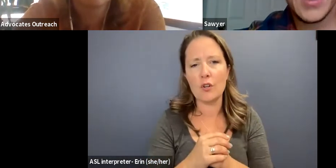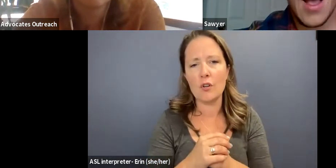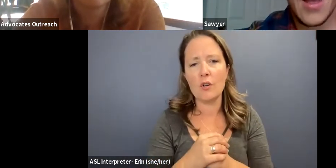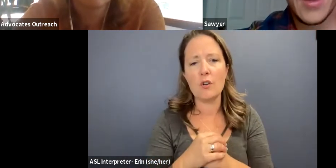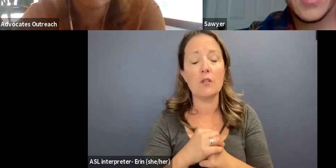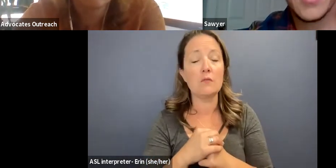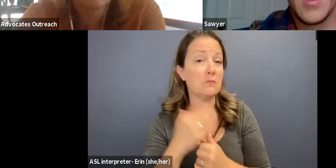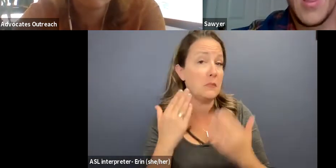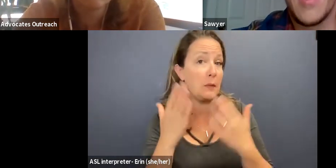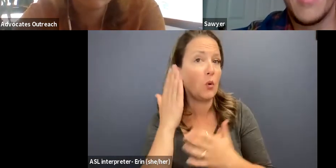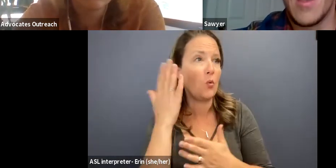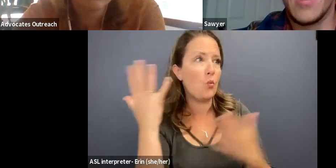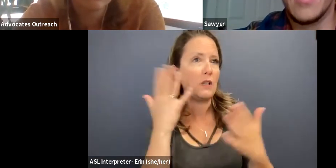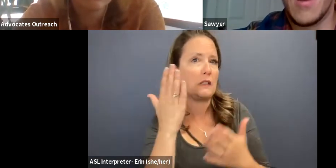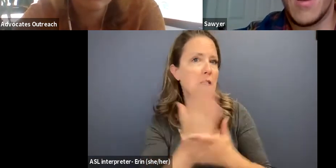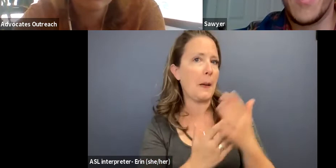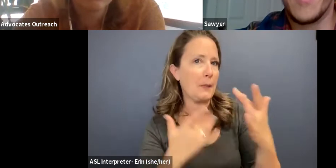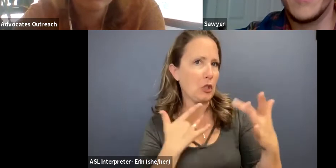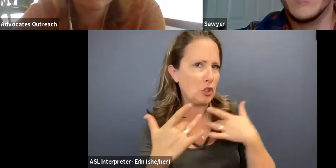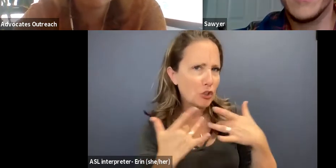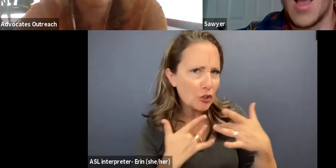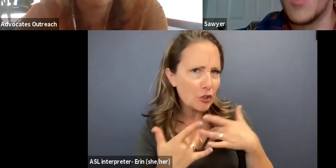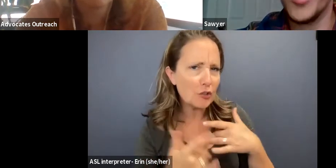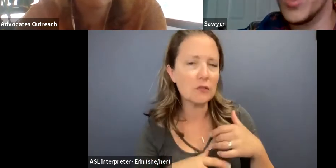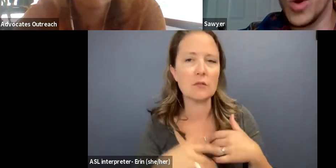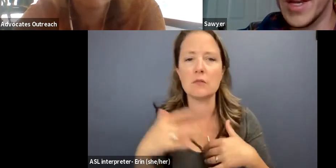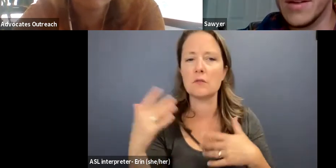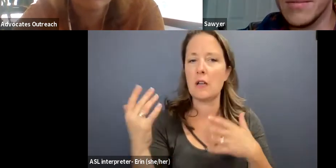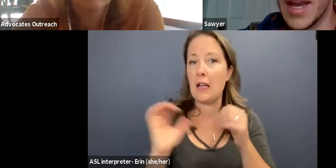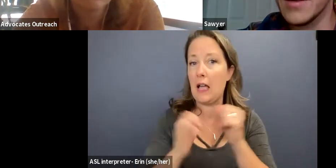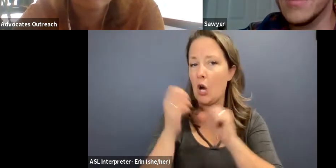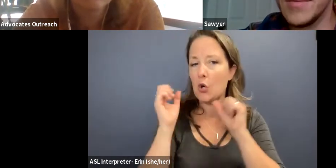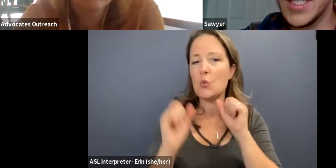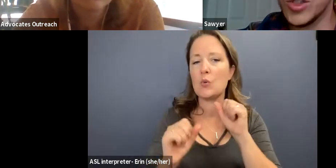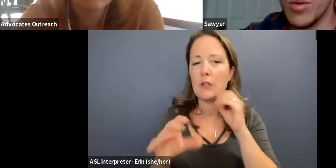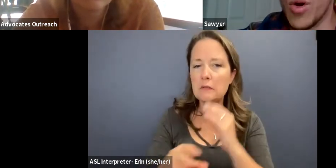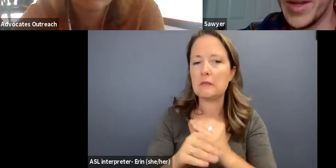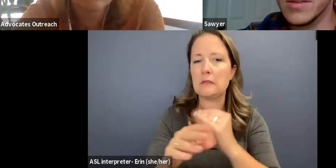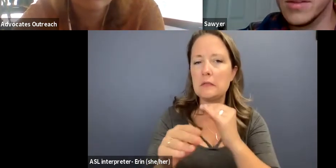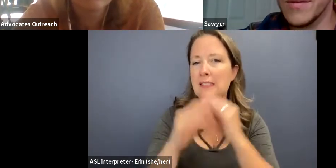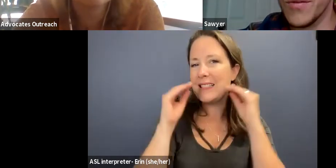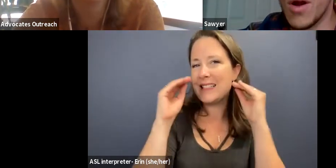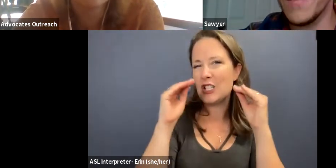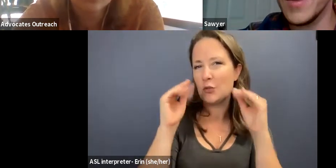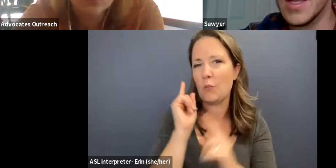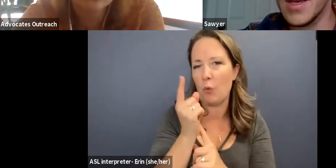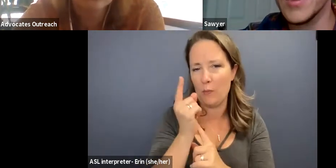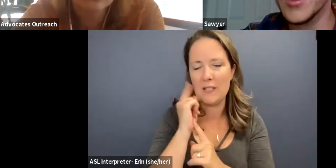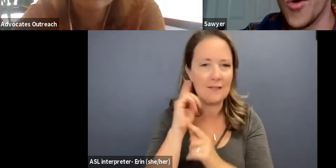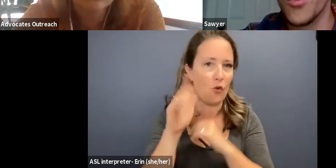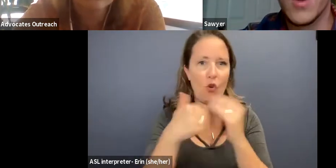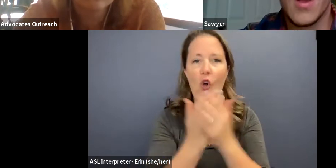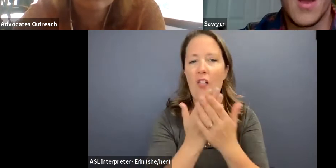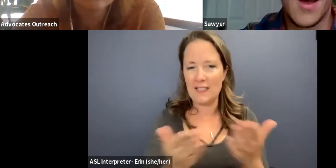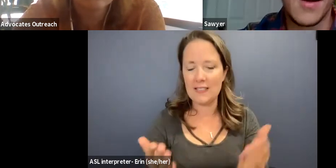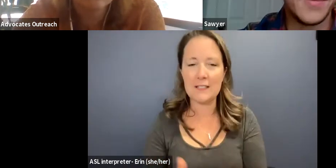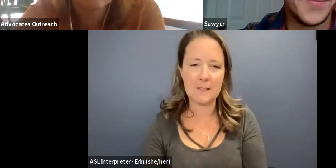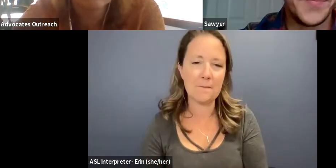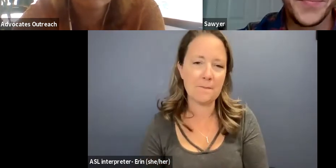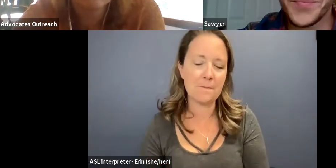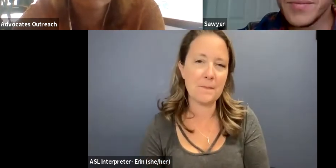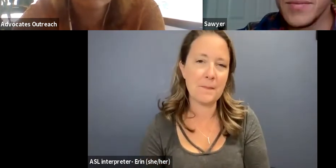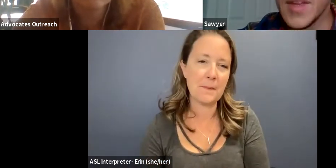Right. And yeah, seen in the chat, have these same conversations with older generations who probably didn't grow up with this kind of